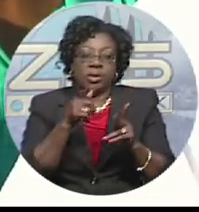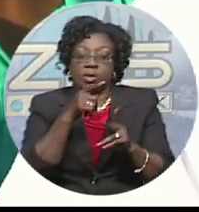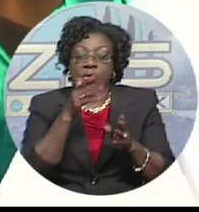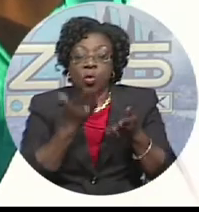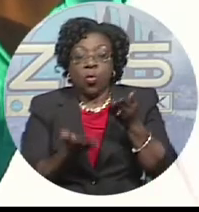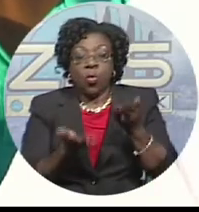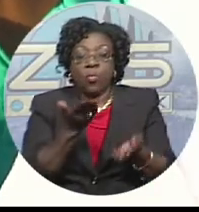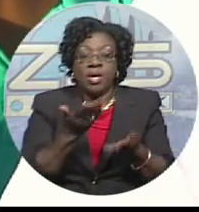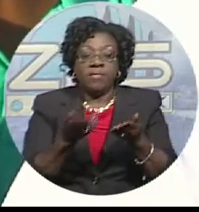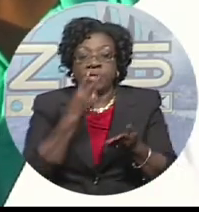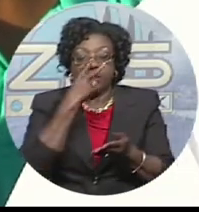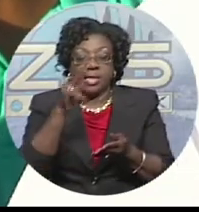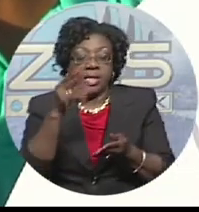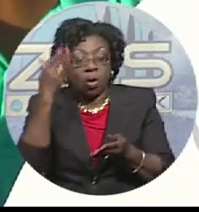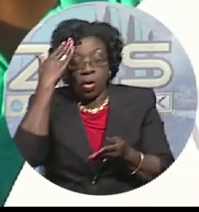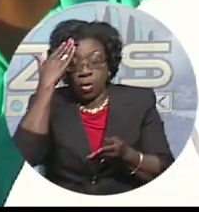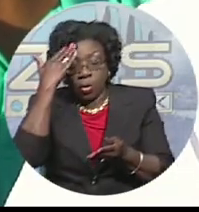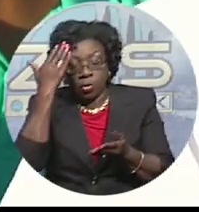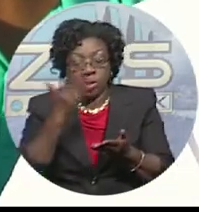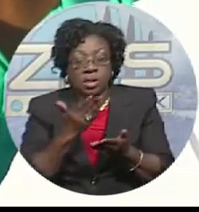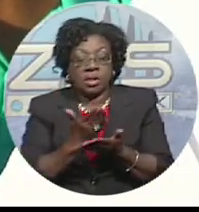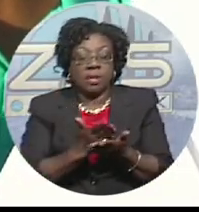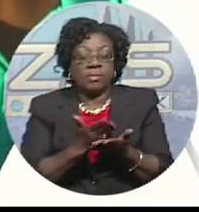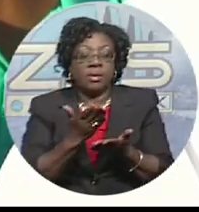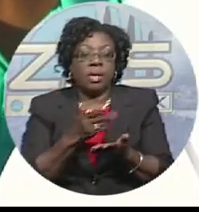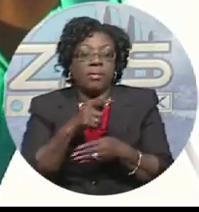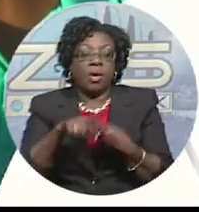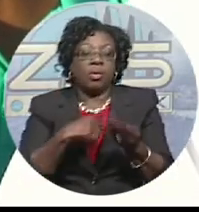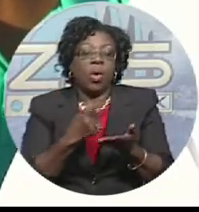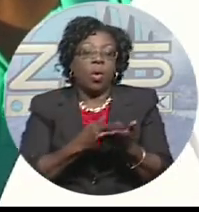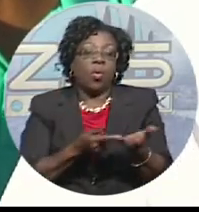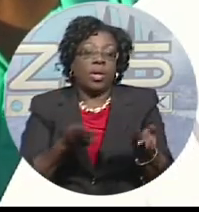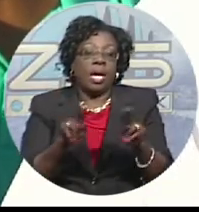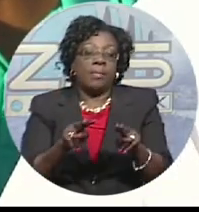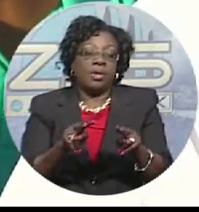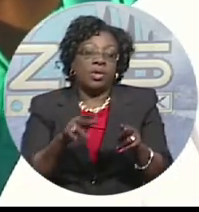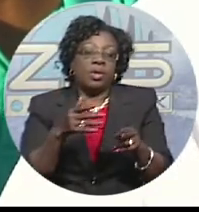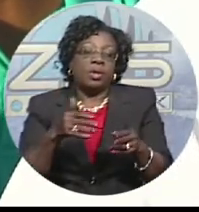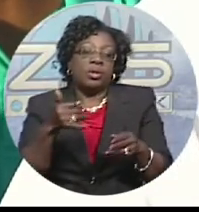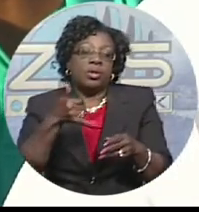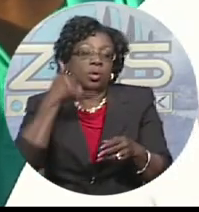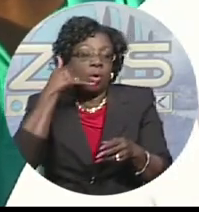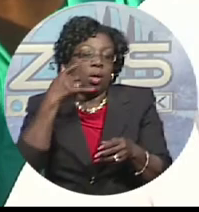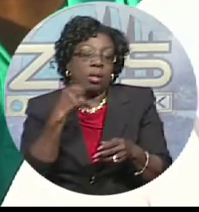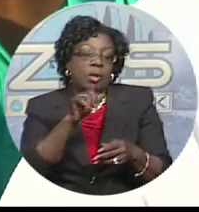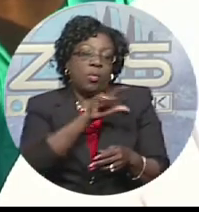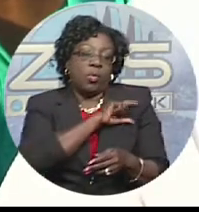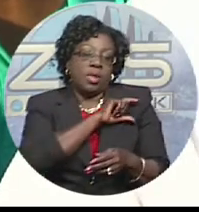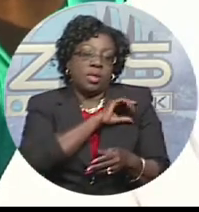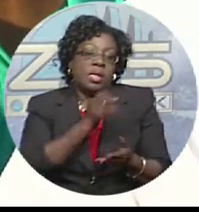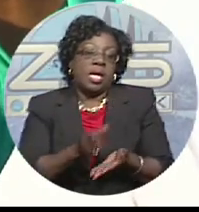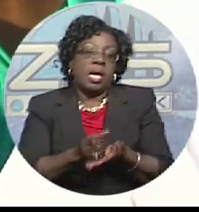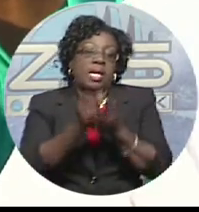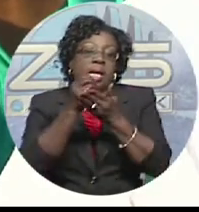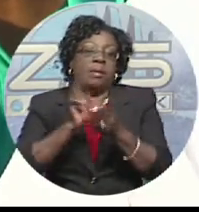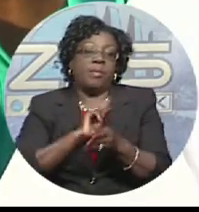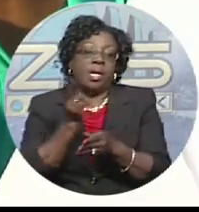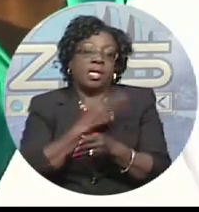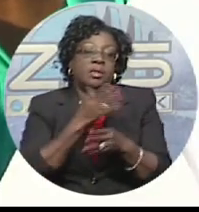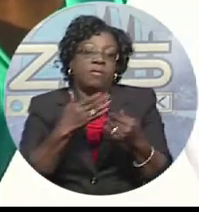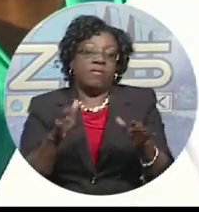anything in regards with this latest incident to reach out to the police and help us to advance